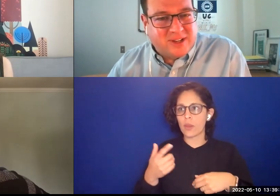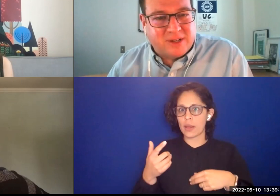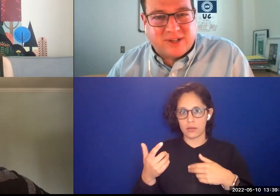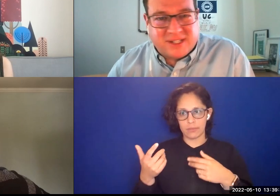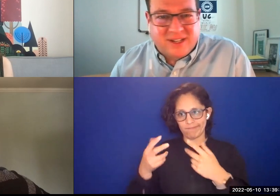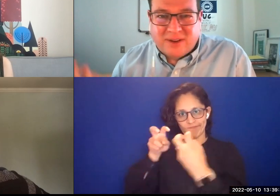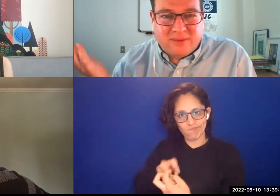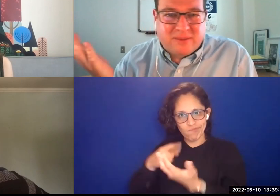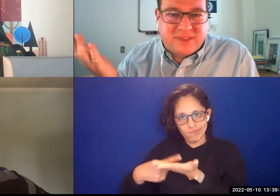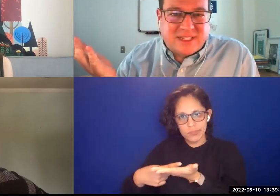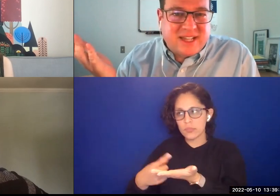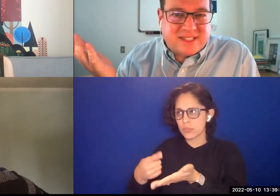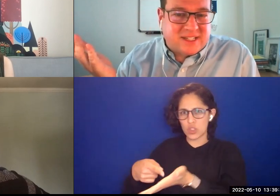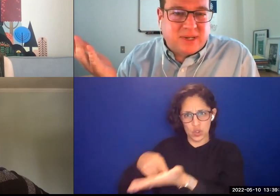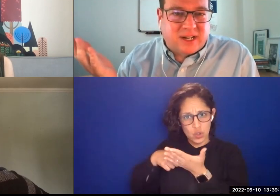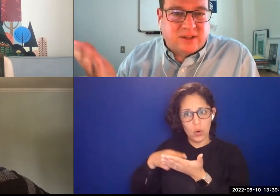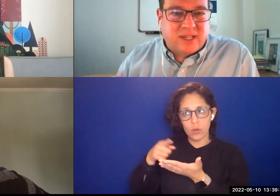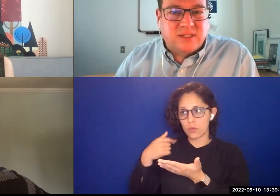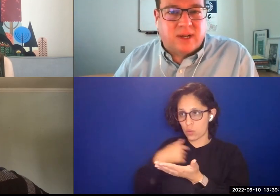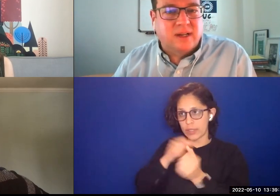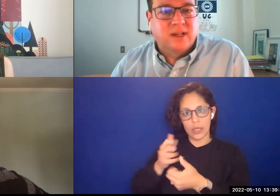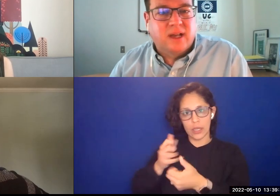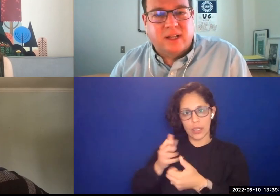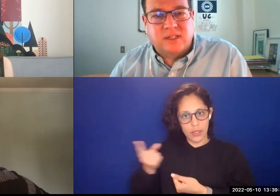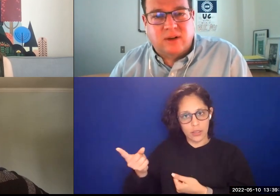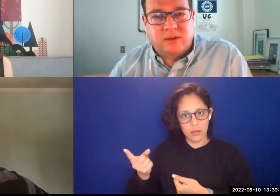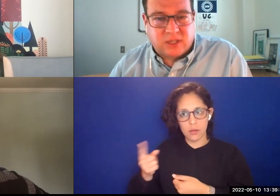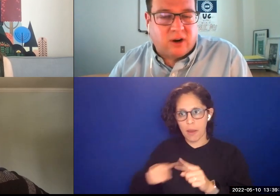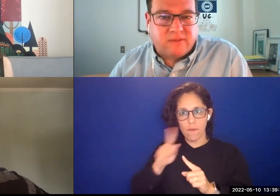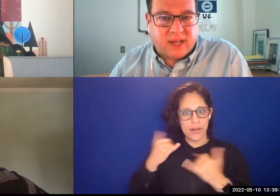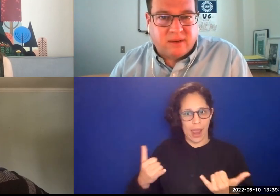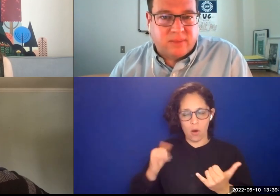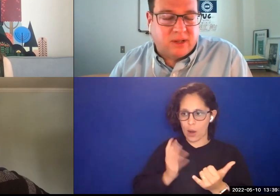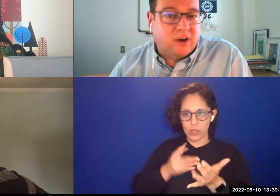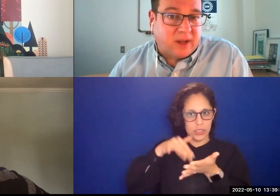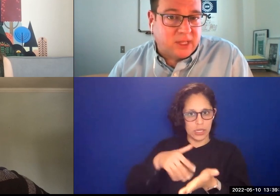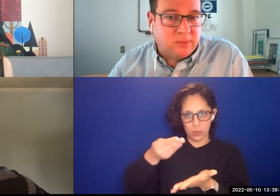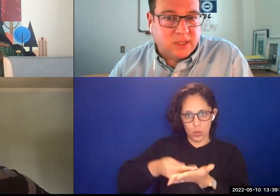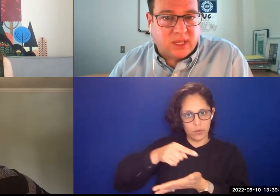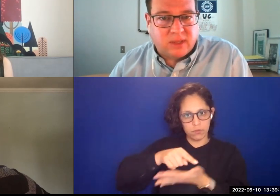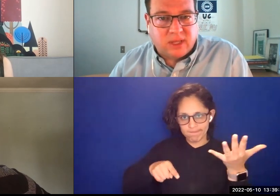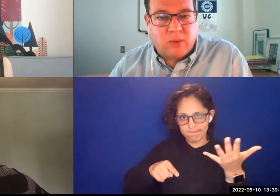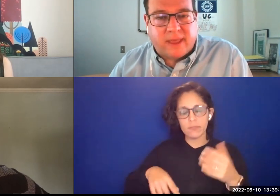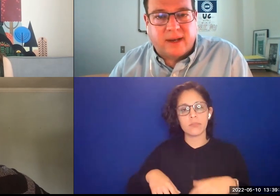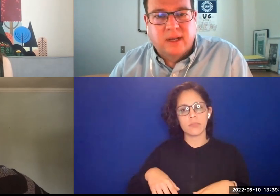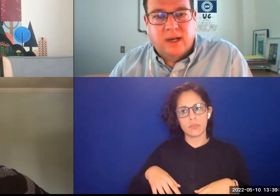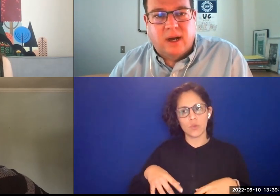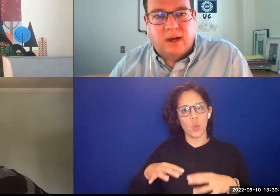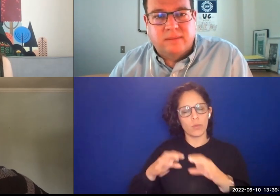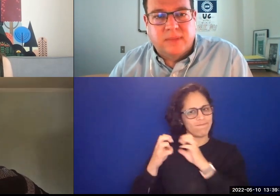until you can be trusted, this is nonsense. We're not going to do this, right? And so it was a hard fight, but they won